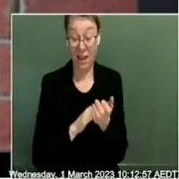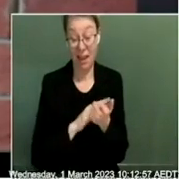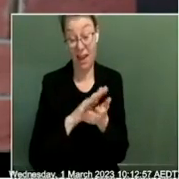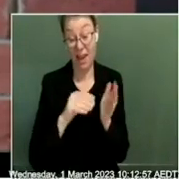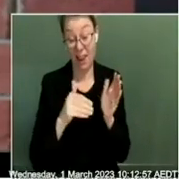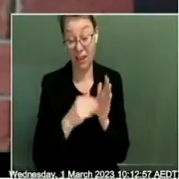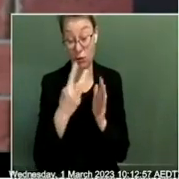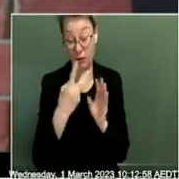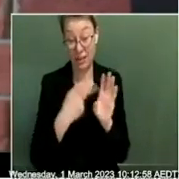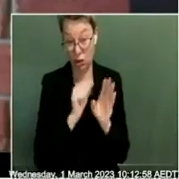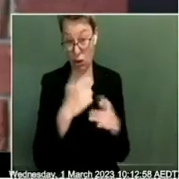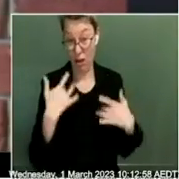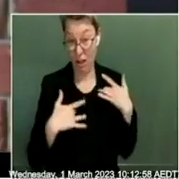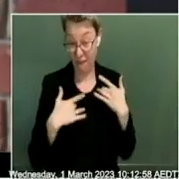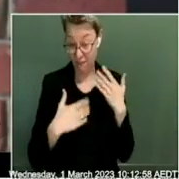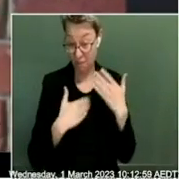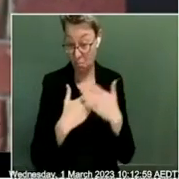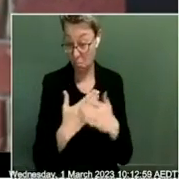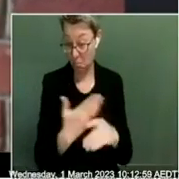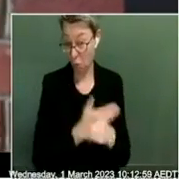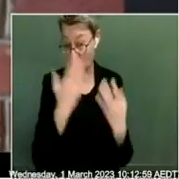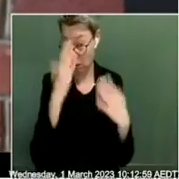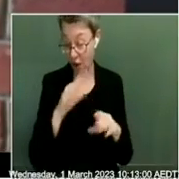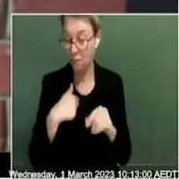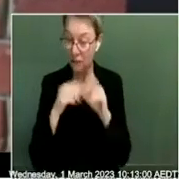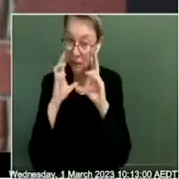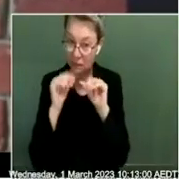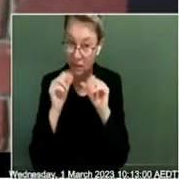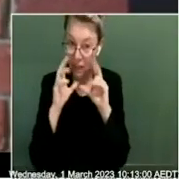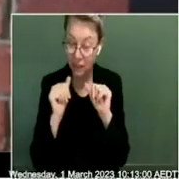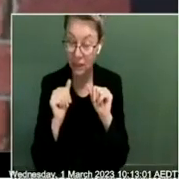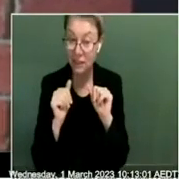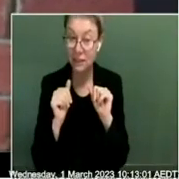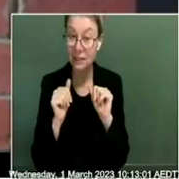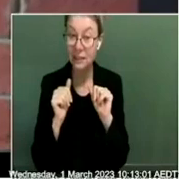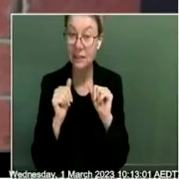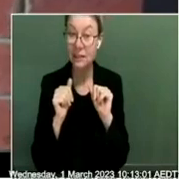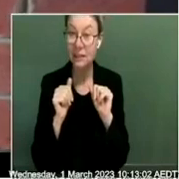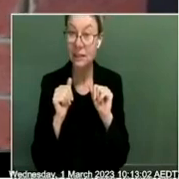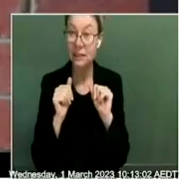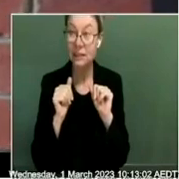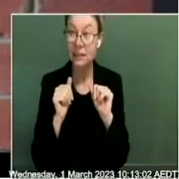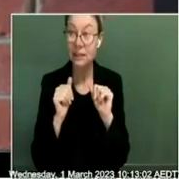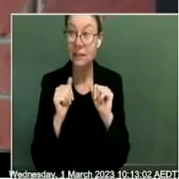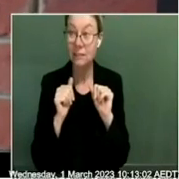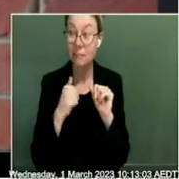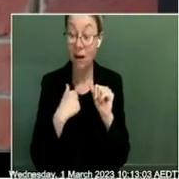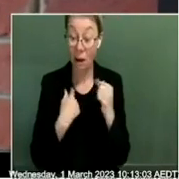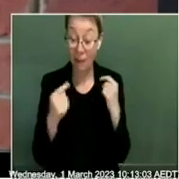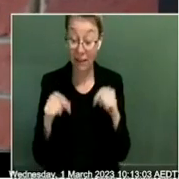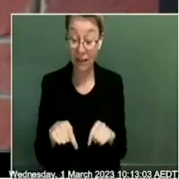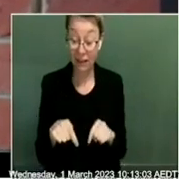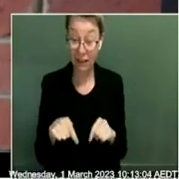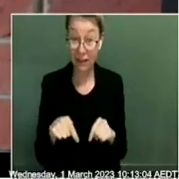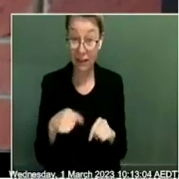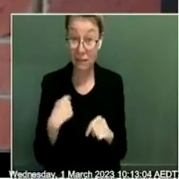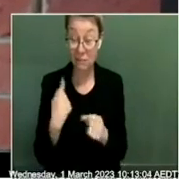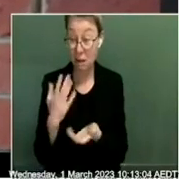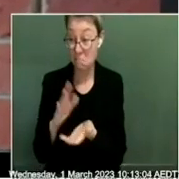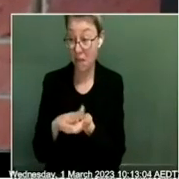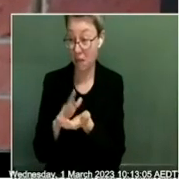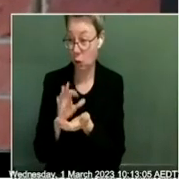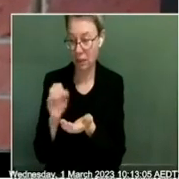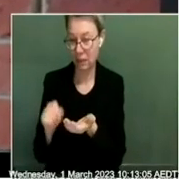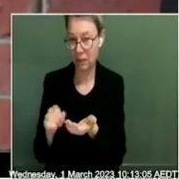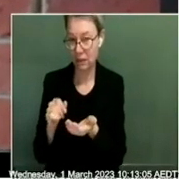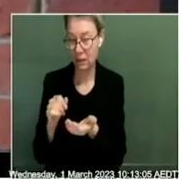Pretty heartbreaking to be here and she's not here, so I'm probably going to get emotional. And I made a promise to